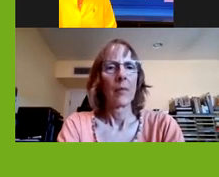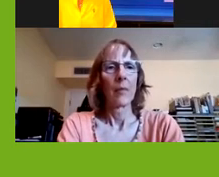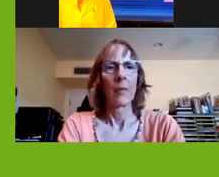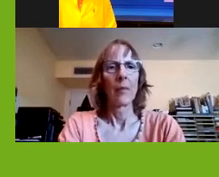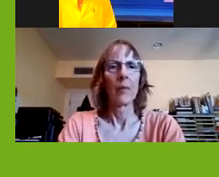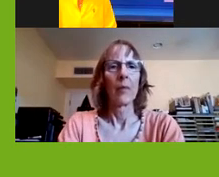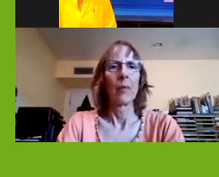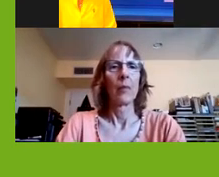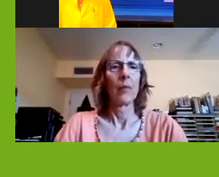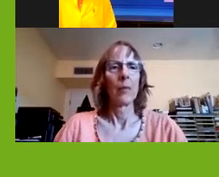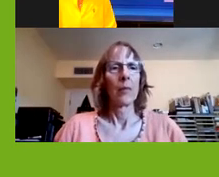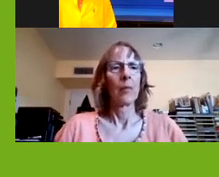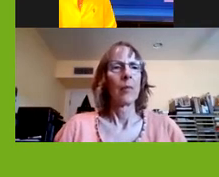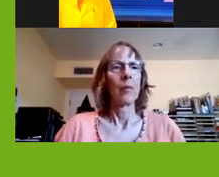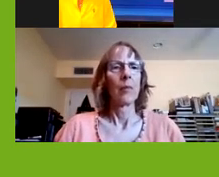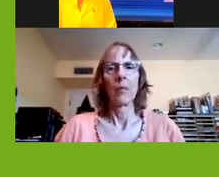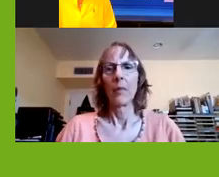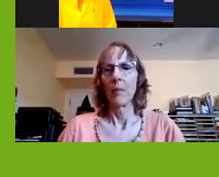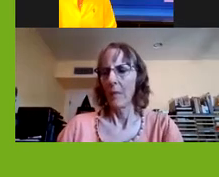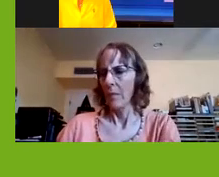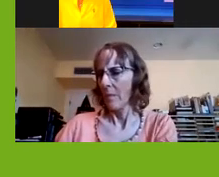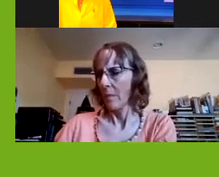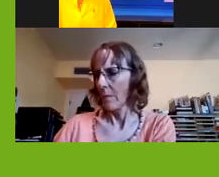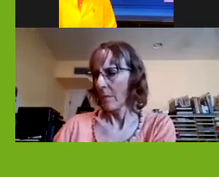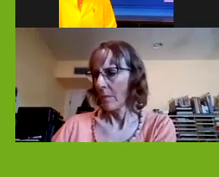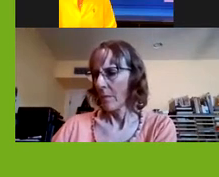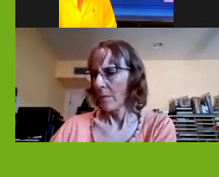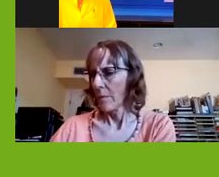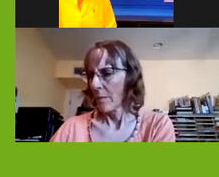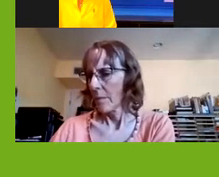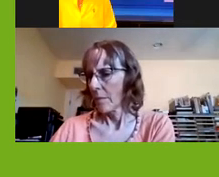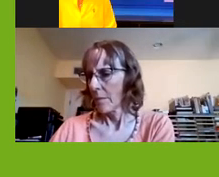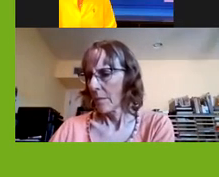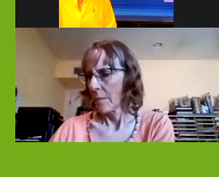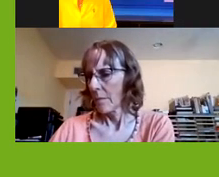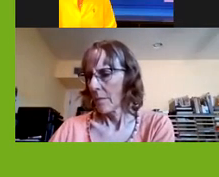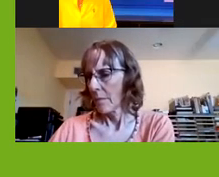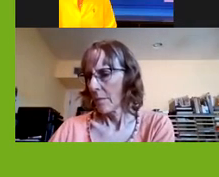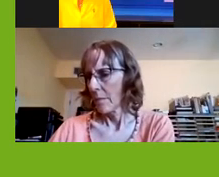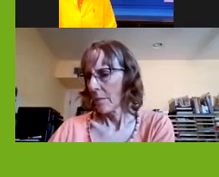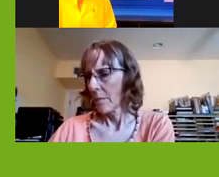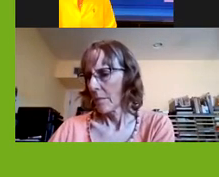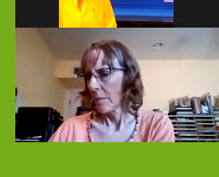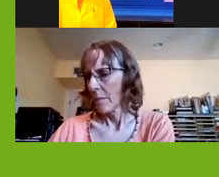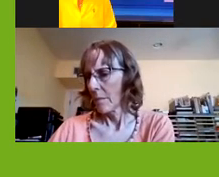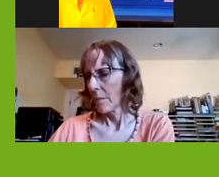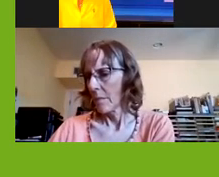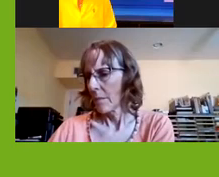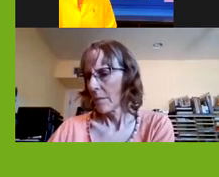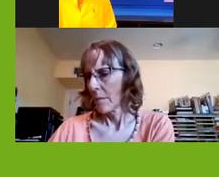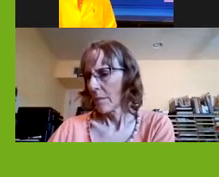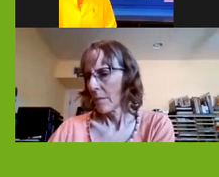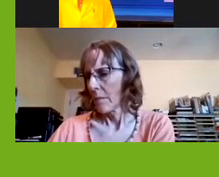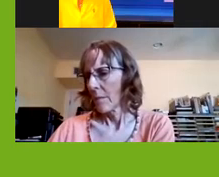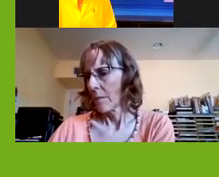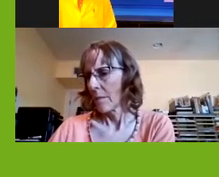space in contrast to a safe space. So we want all spaces to be safe, but oftentimes safe spaces can become